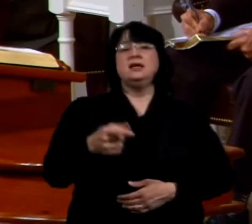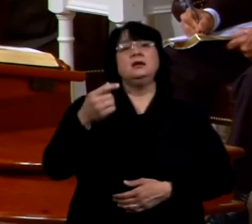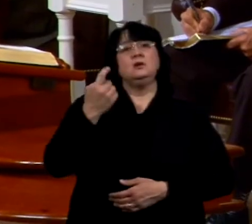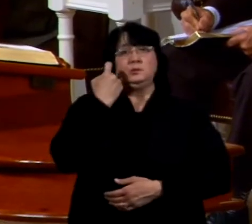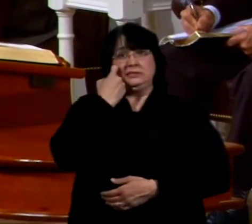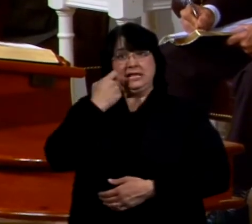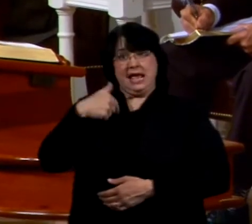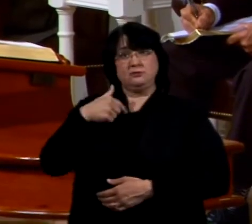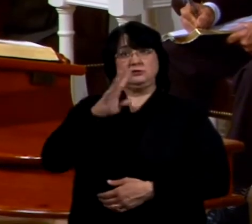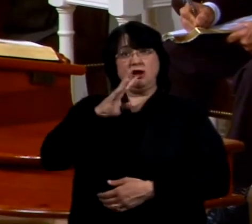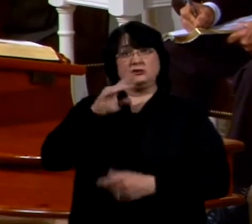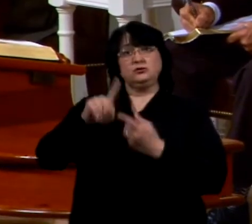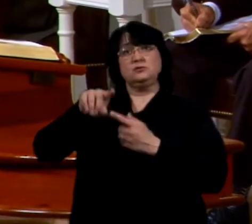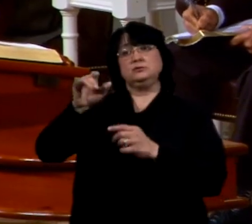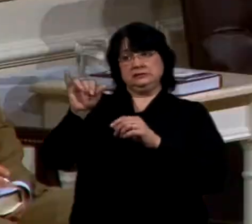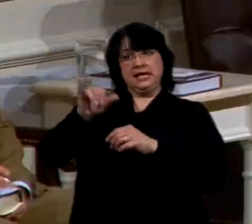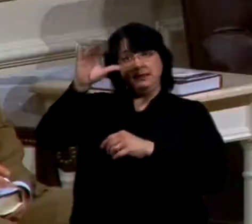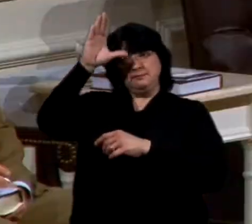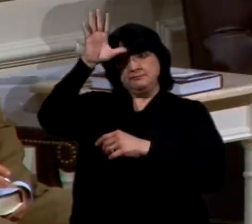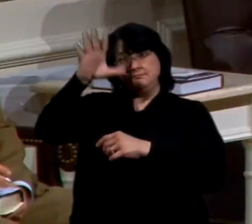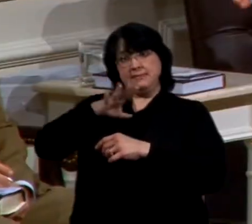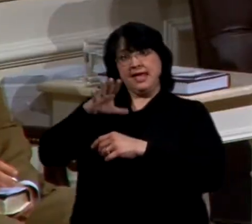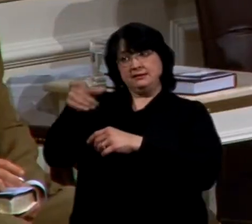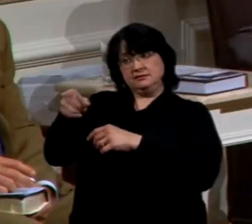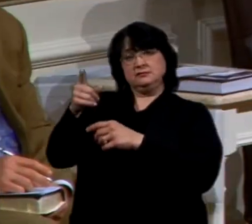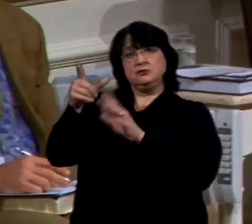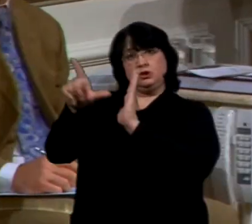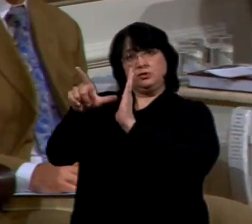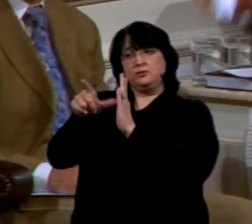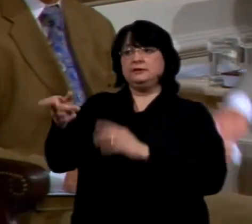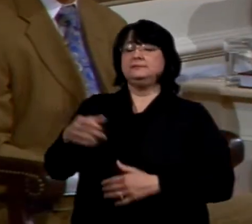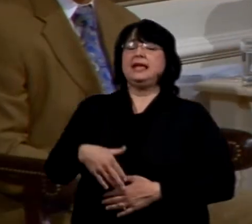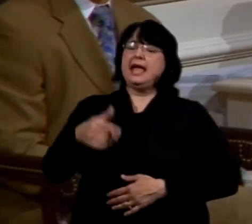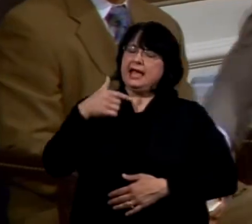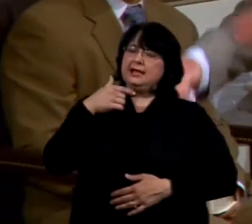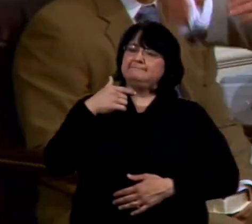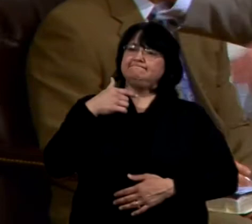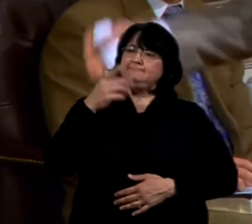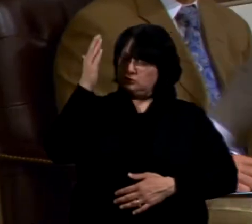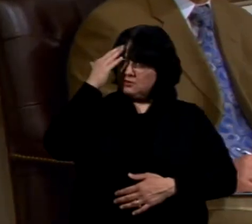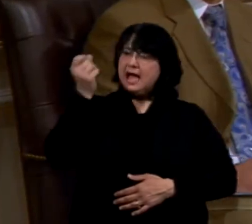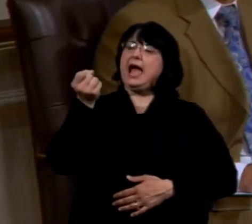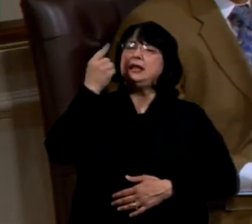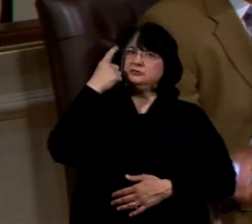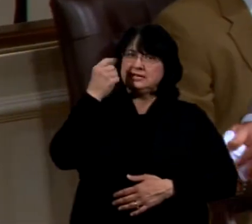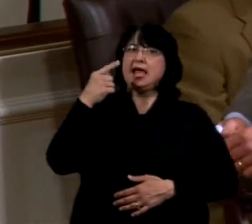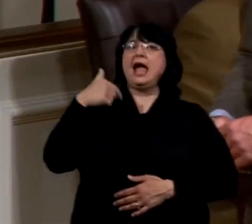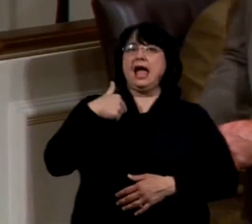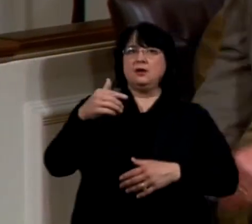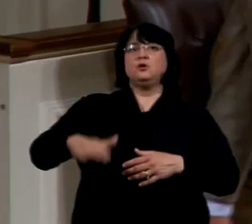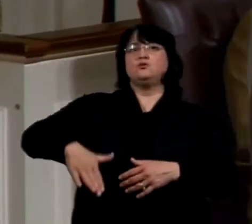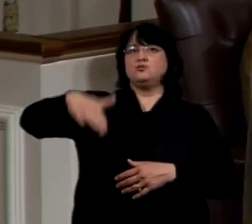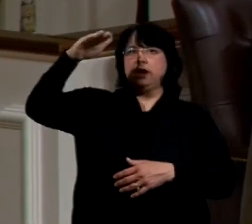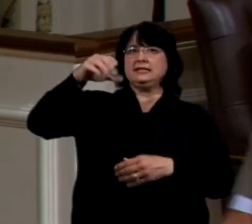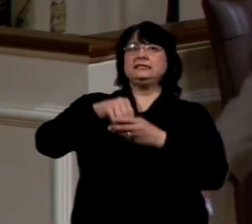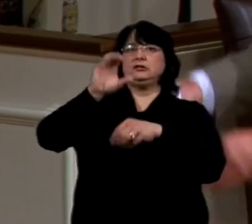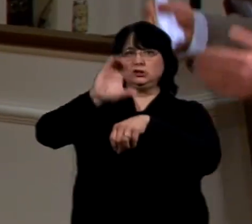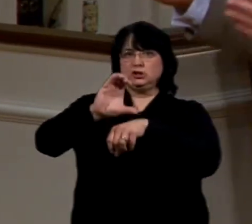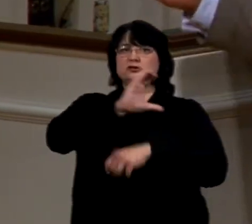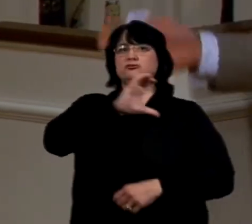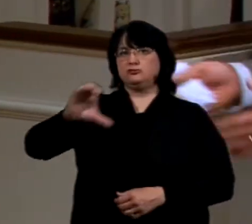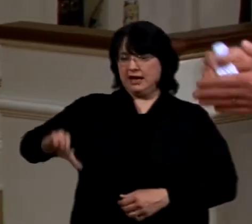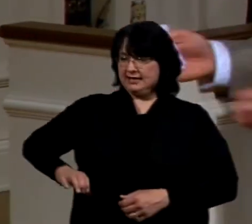to someone, that same fella, he said he's Lutheran. I said, well, you know what? I can understand. I said, I was raised in the Church of Christ. And I